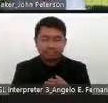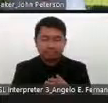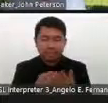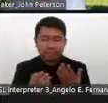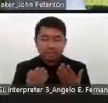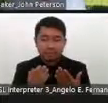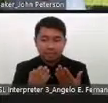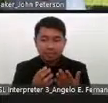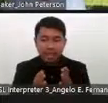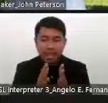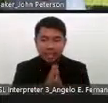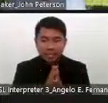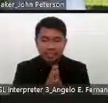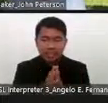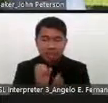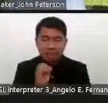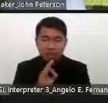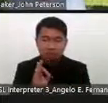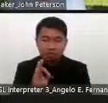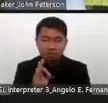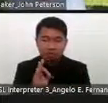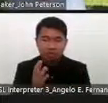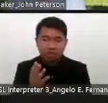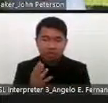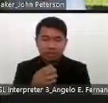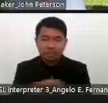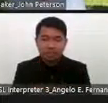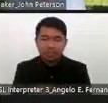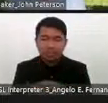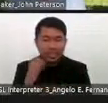Siguro we can ask her to turn off her audio first.